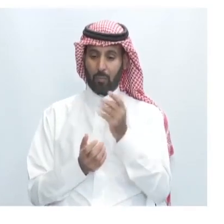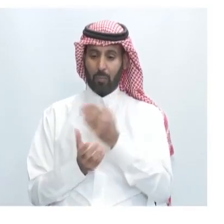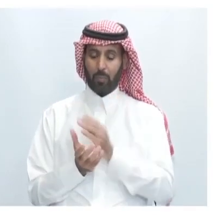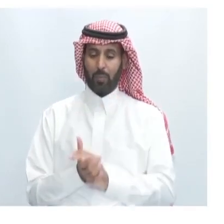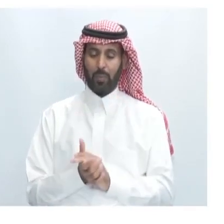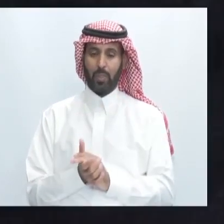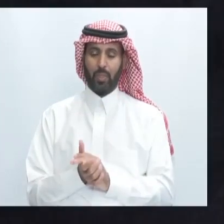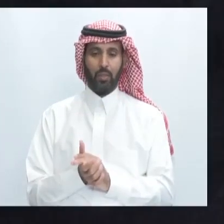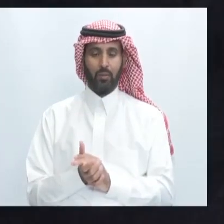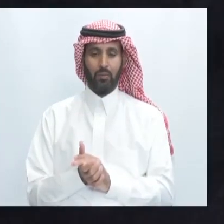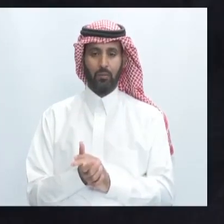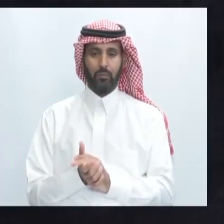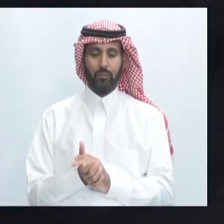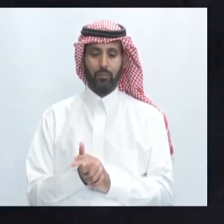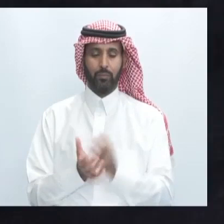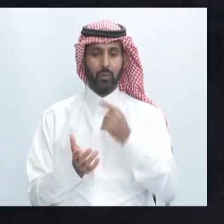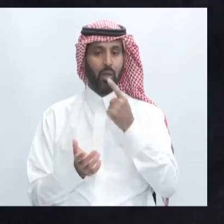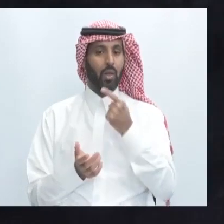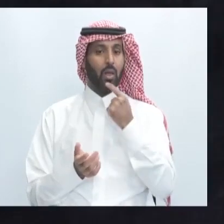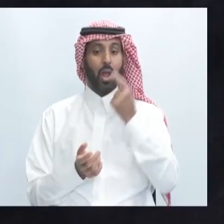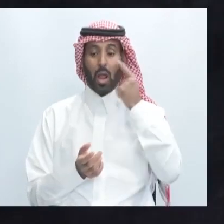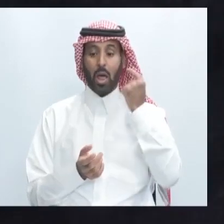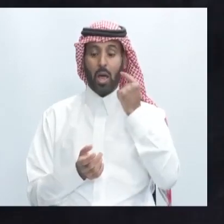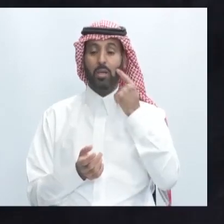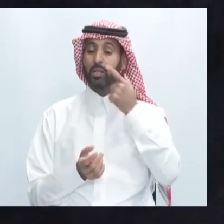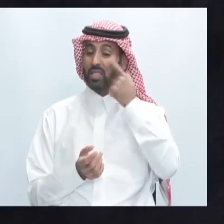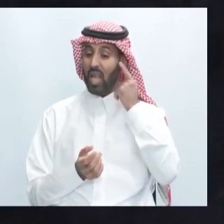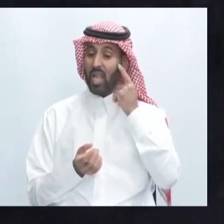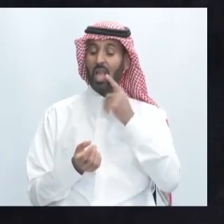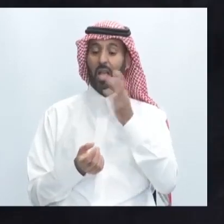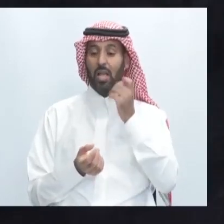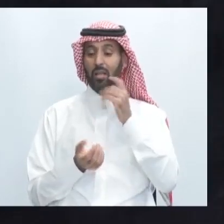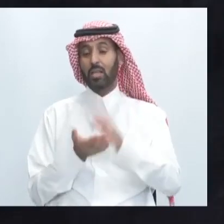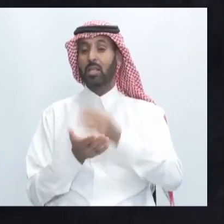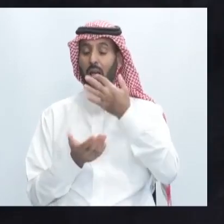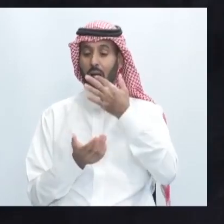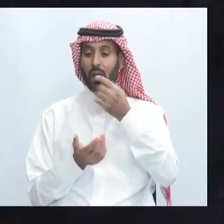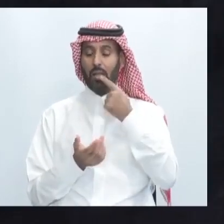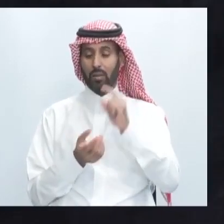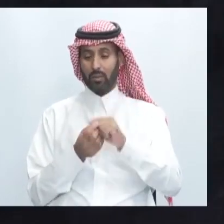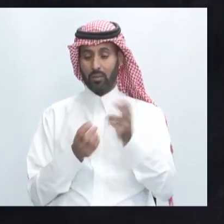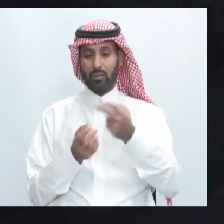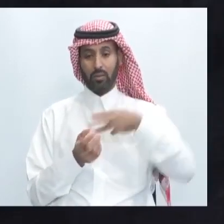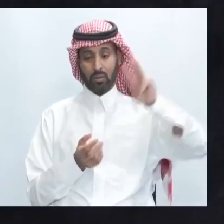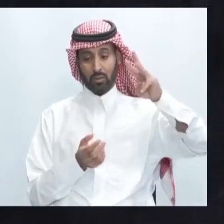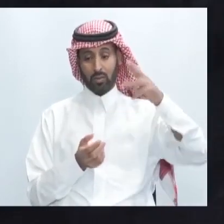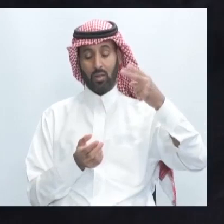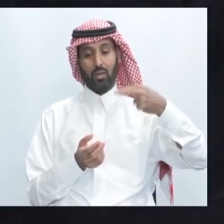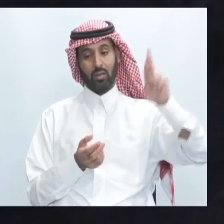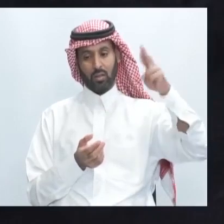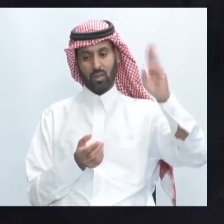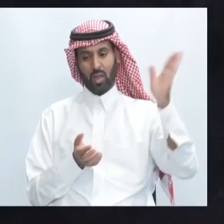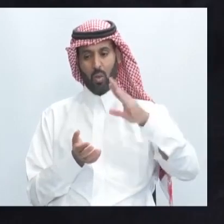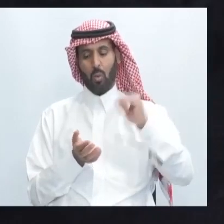So here in this article, they're talking about the white and black colors. When people go